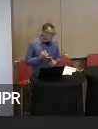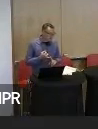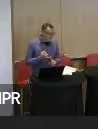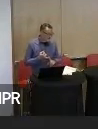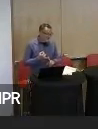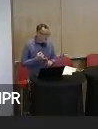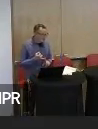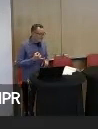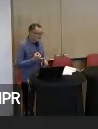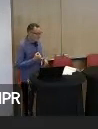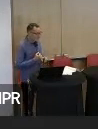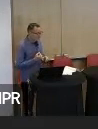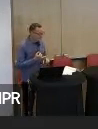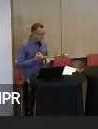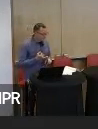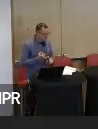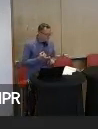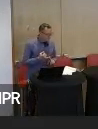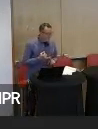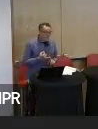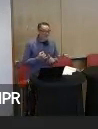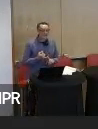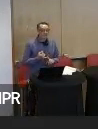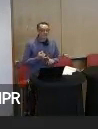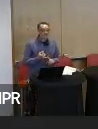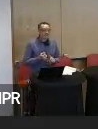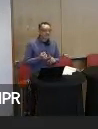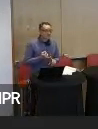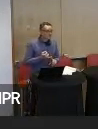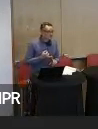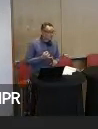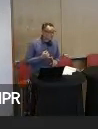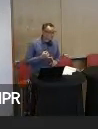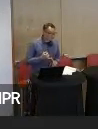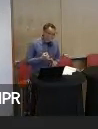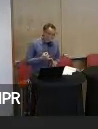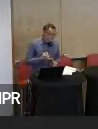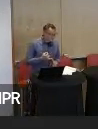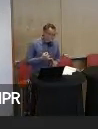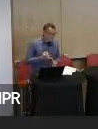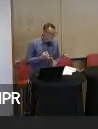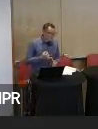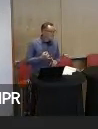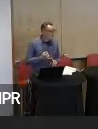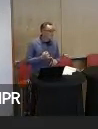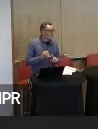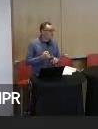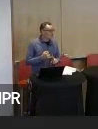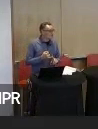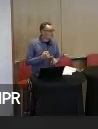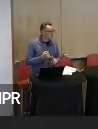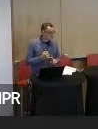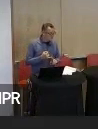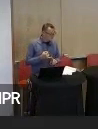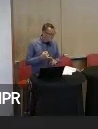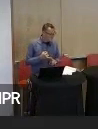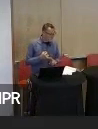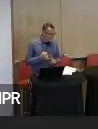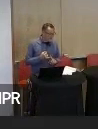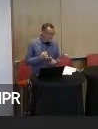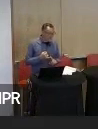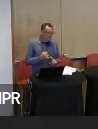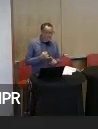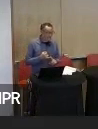names written out in full and their directional orientation. So for instance, on this